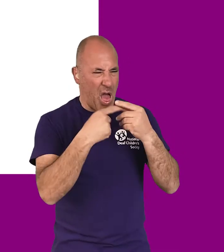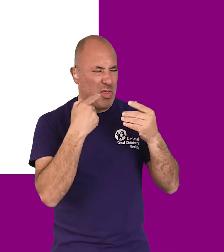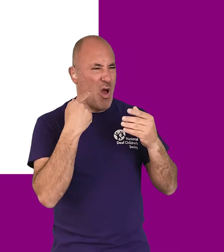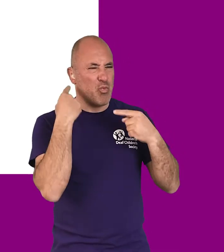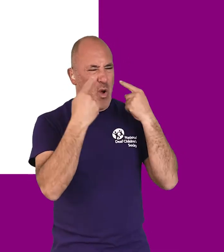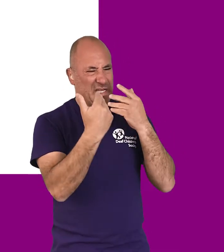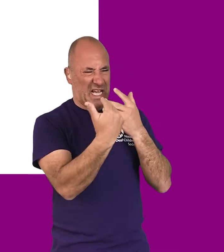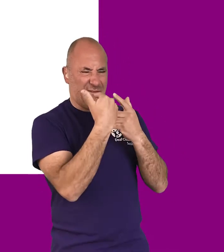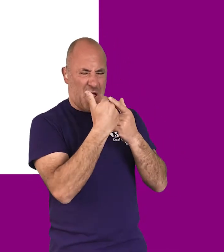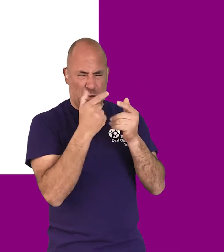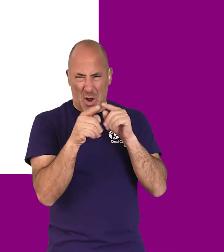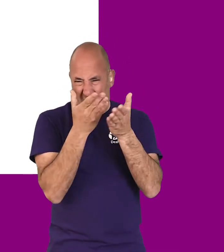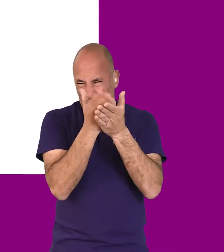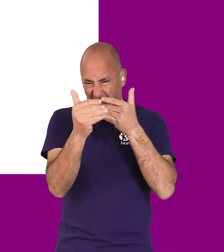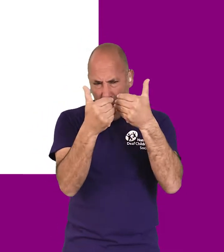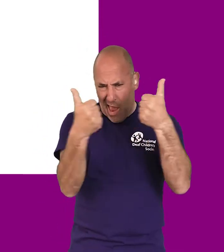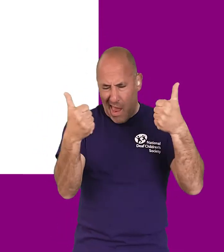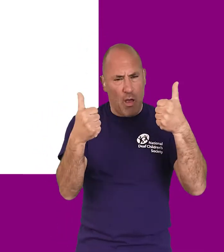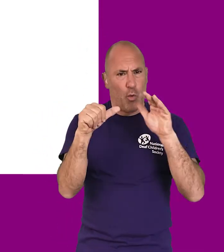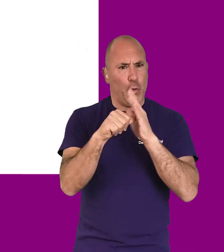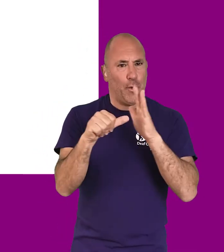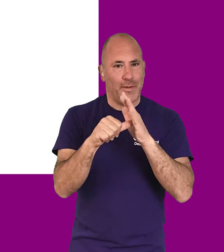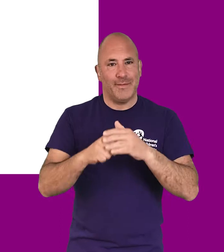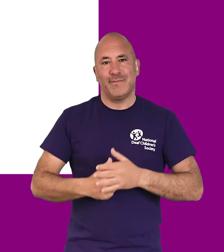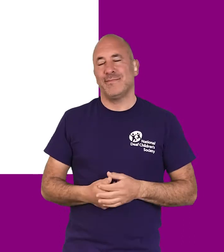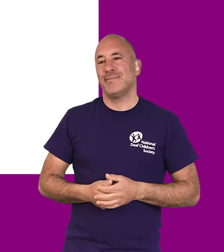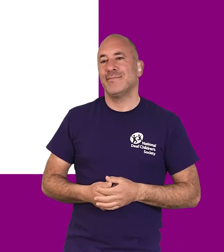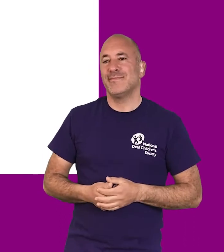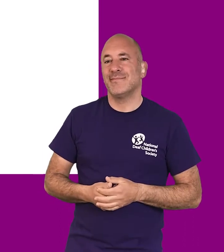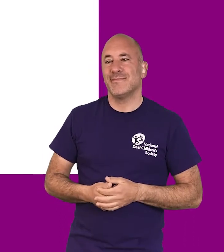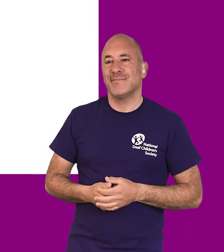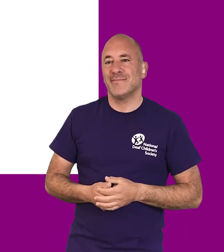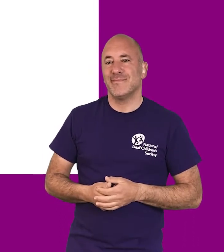between what you want to hear and other noises.